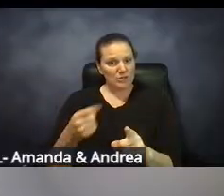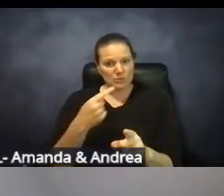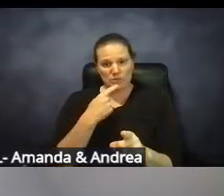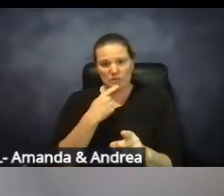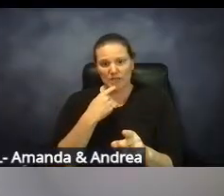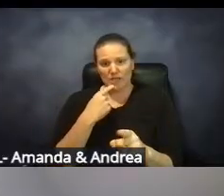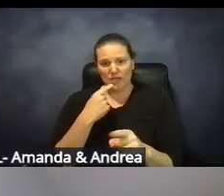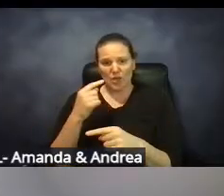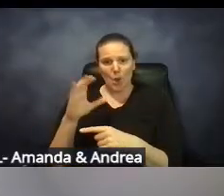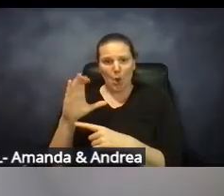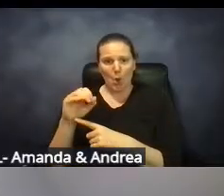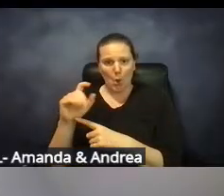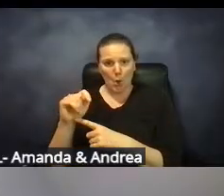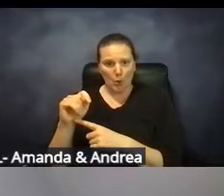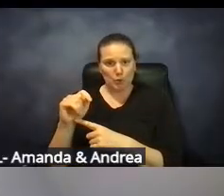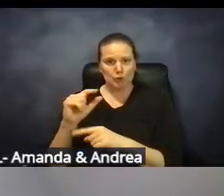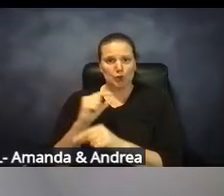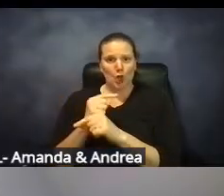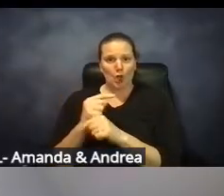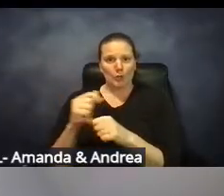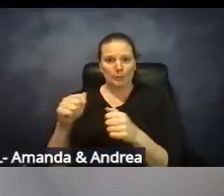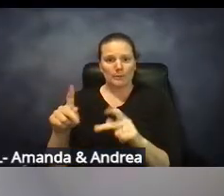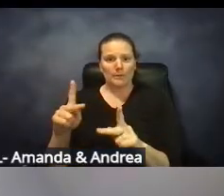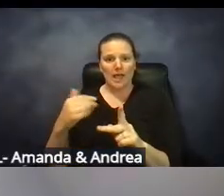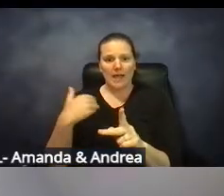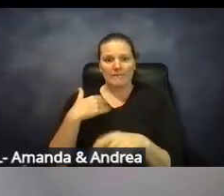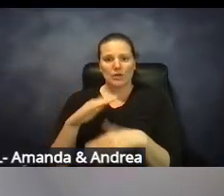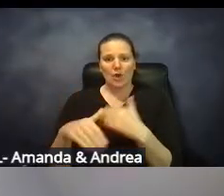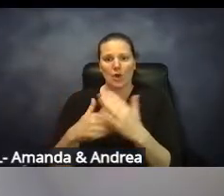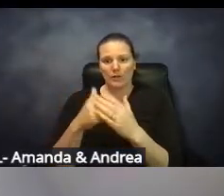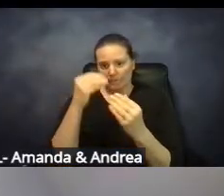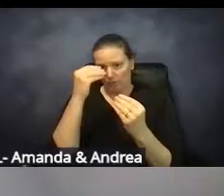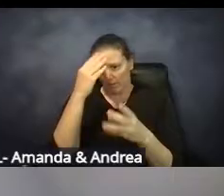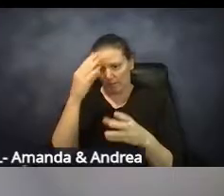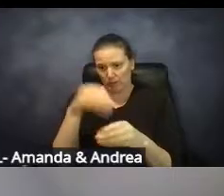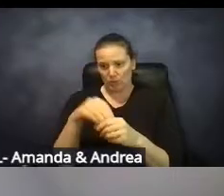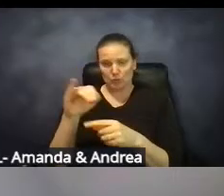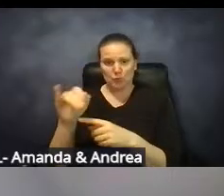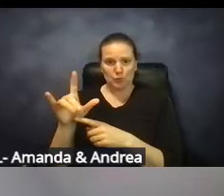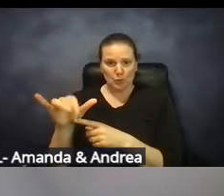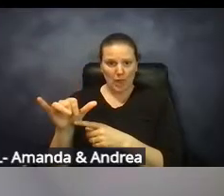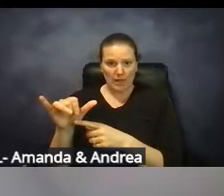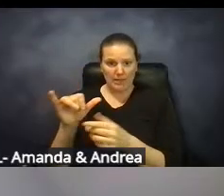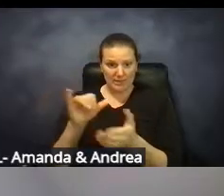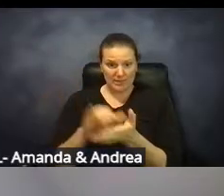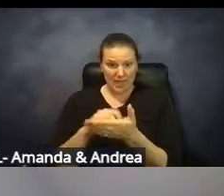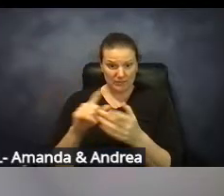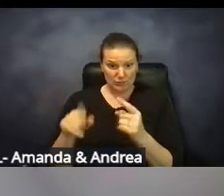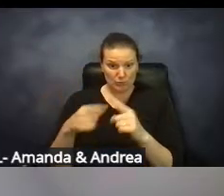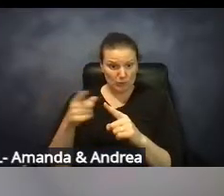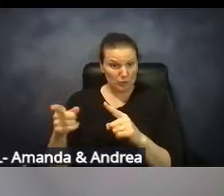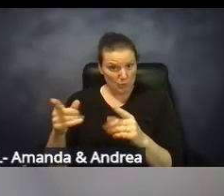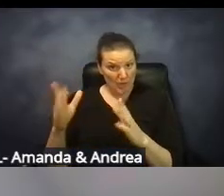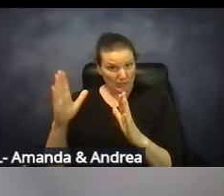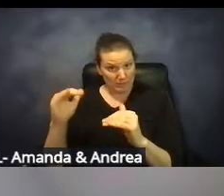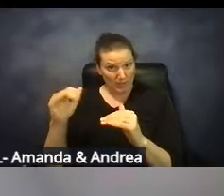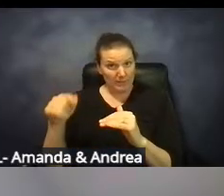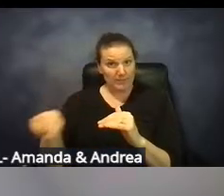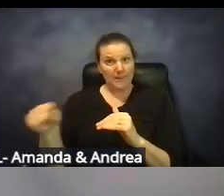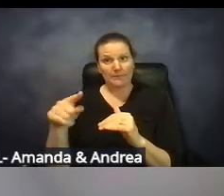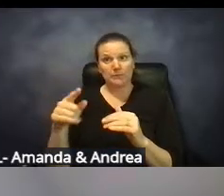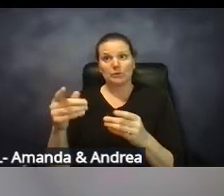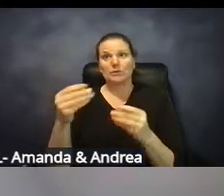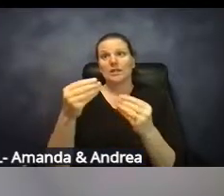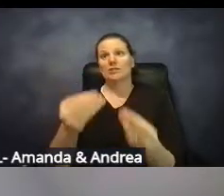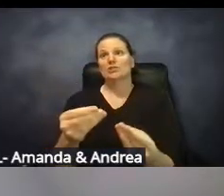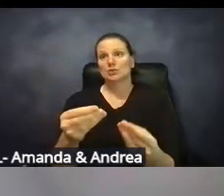the Coast Guard permit and having all the information in July, is July when you expect them to issue